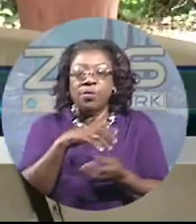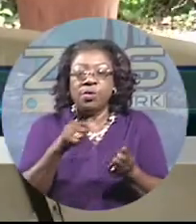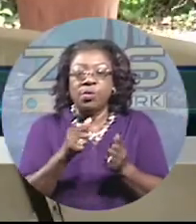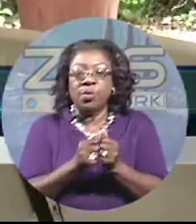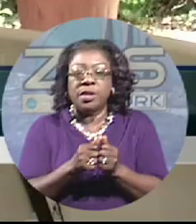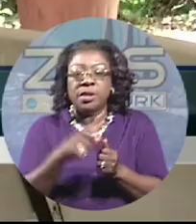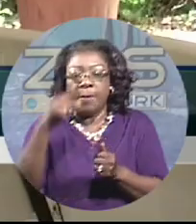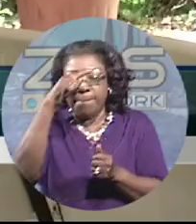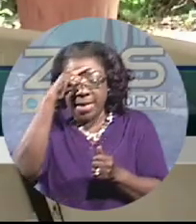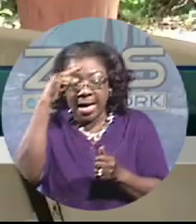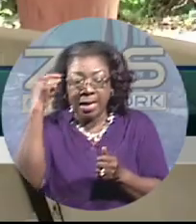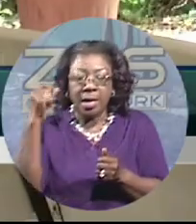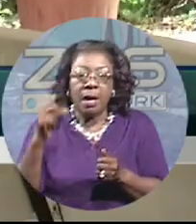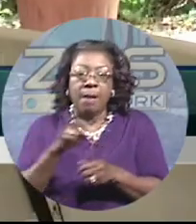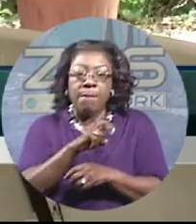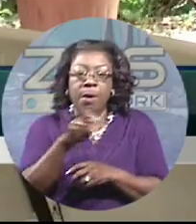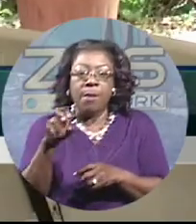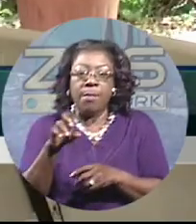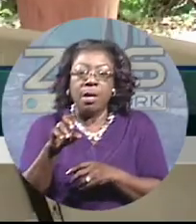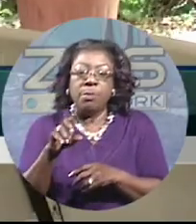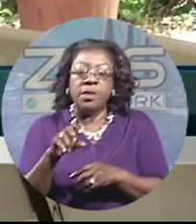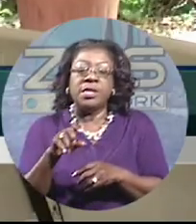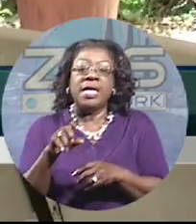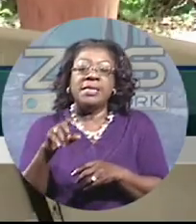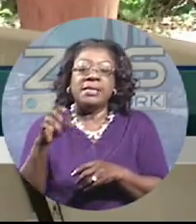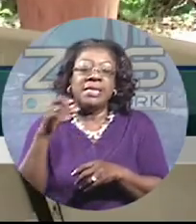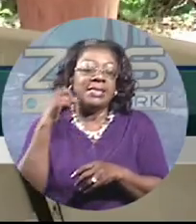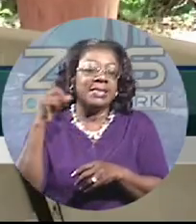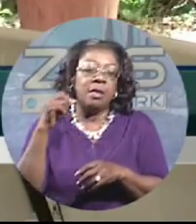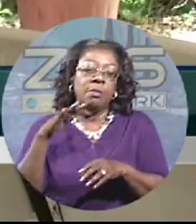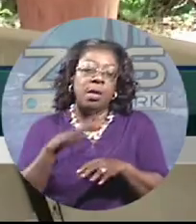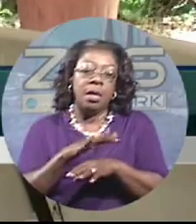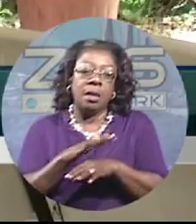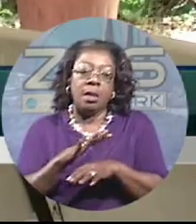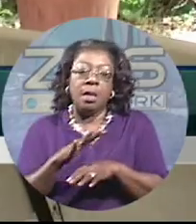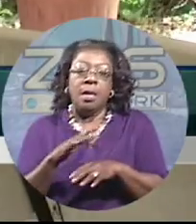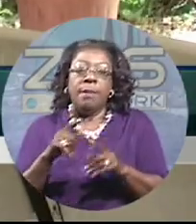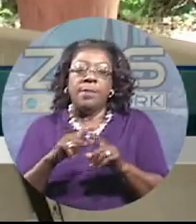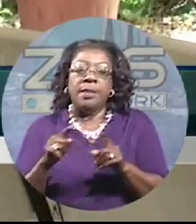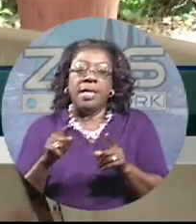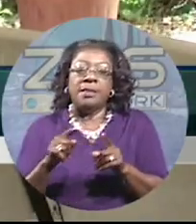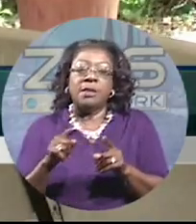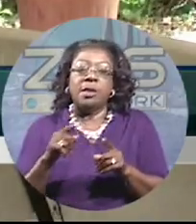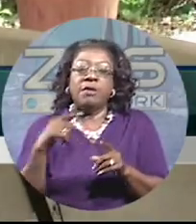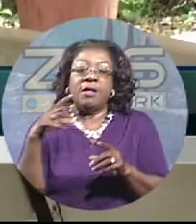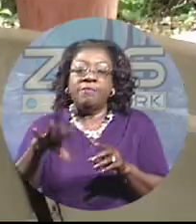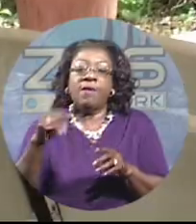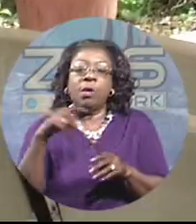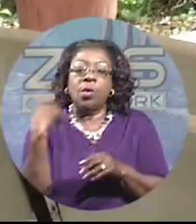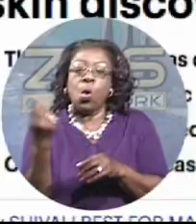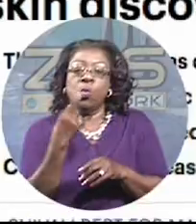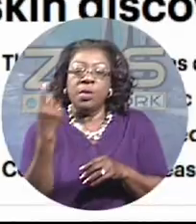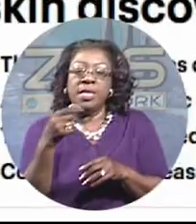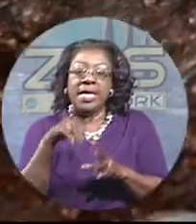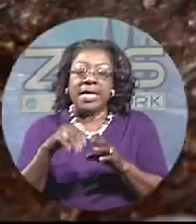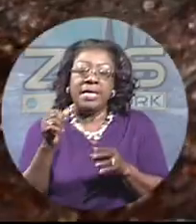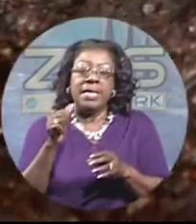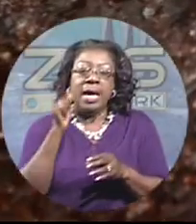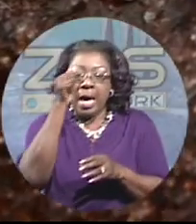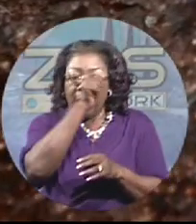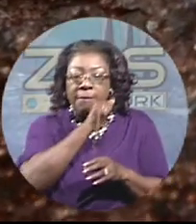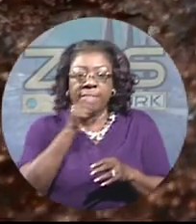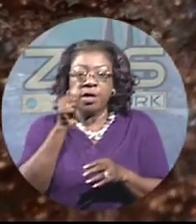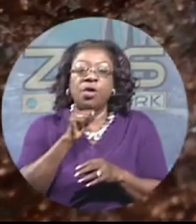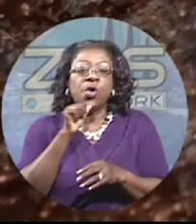the black mamba, which also has a silver-gray appearance. But that species is found in Africa. It's not found in